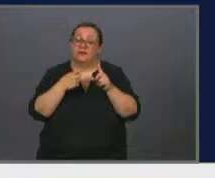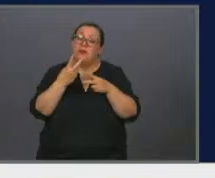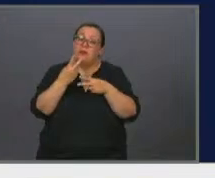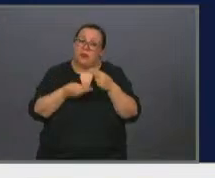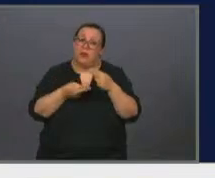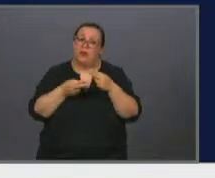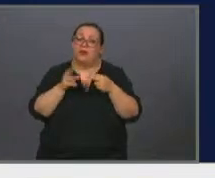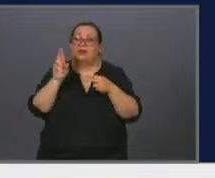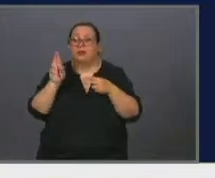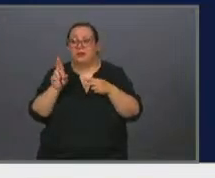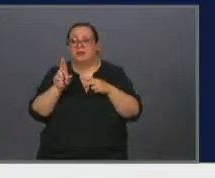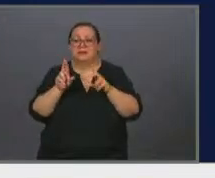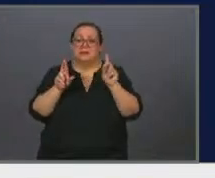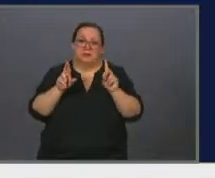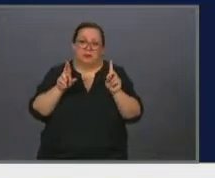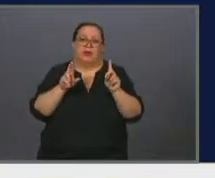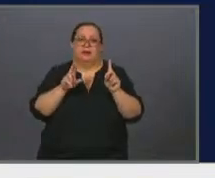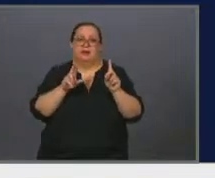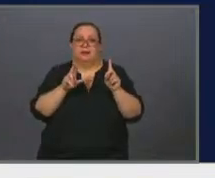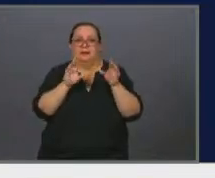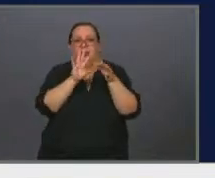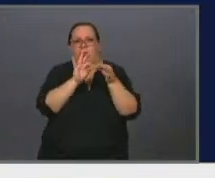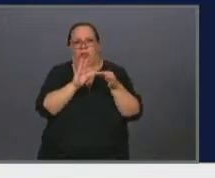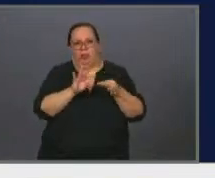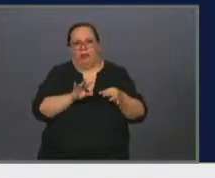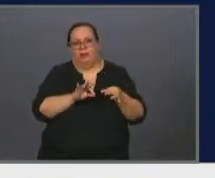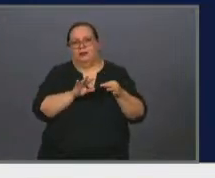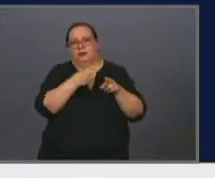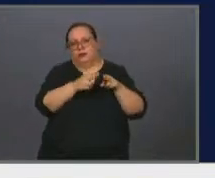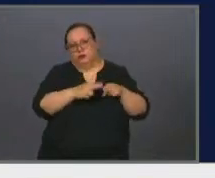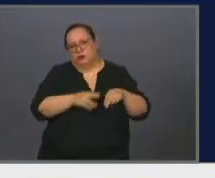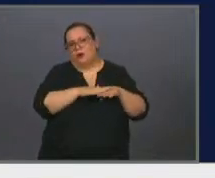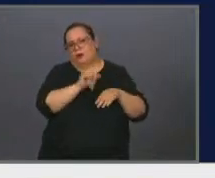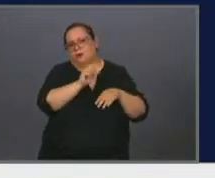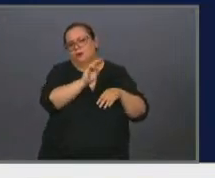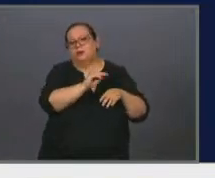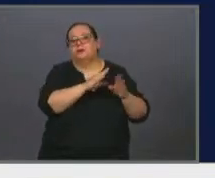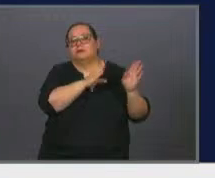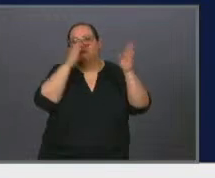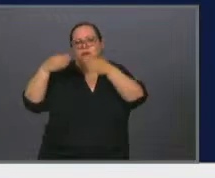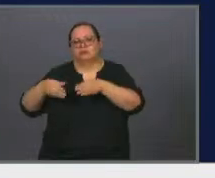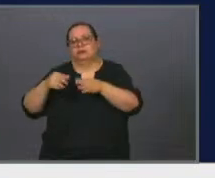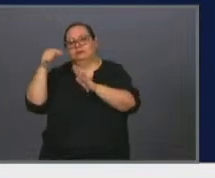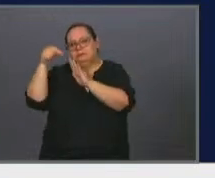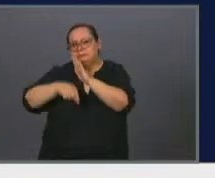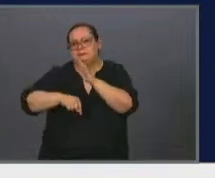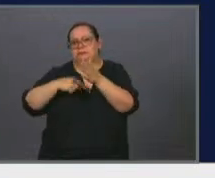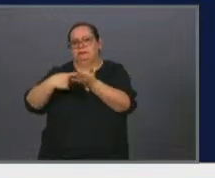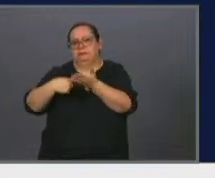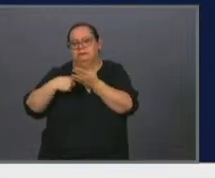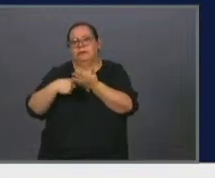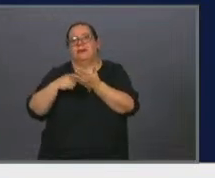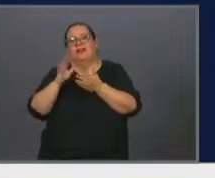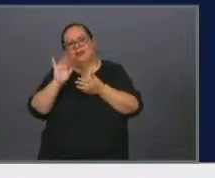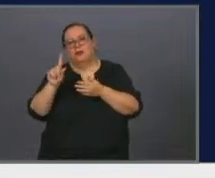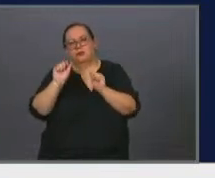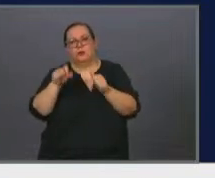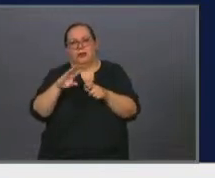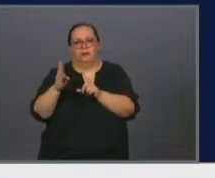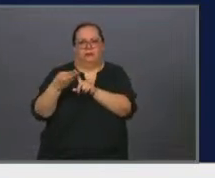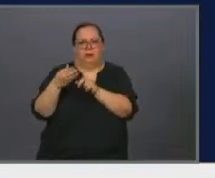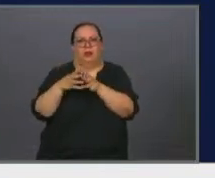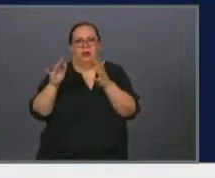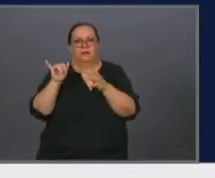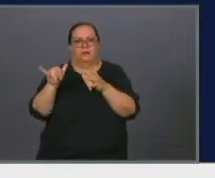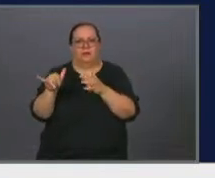and truly speak to what's the reality. That's where you can go ahead and win a lot of that, what we would call the movable middle. Folks that are frustrated